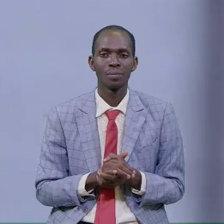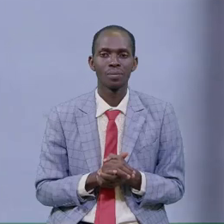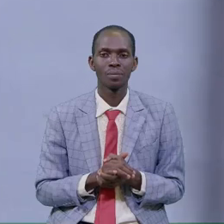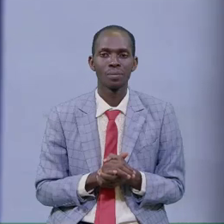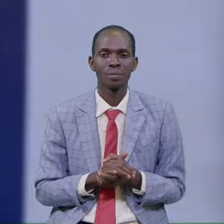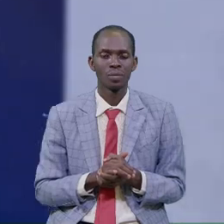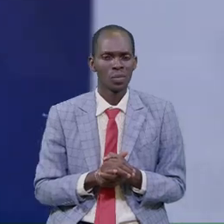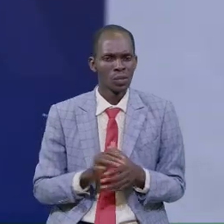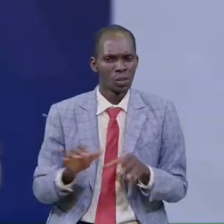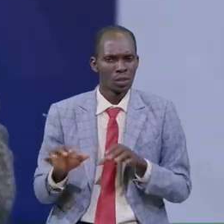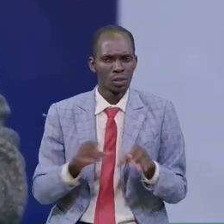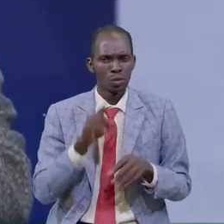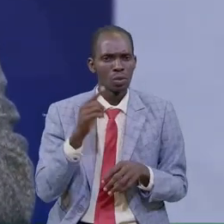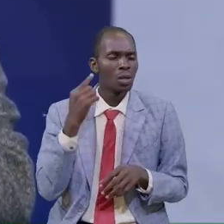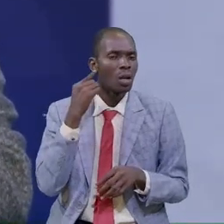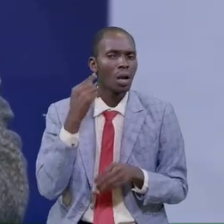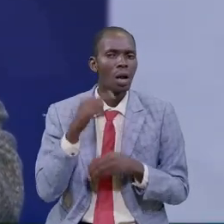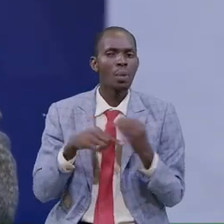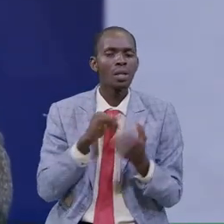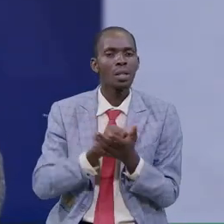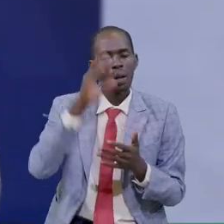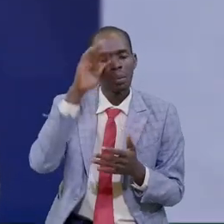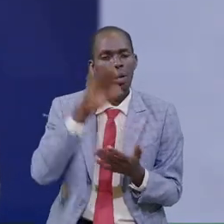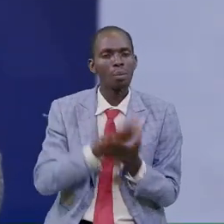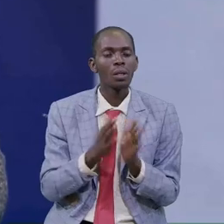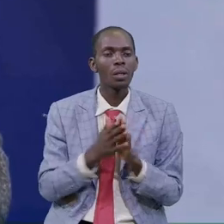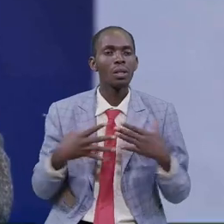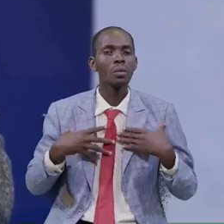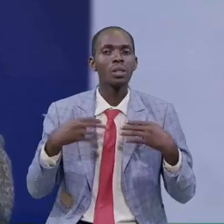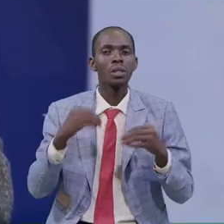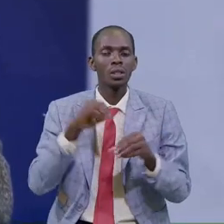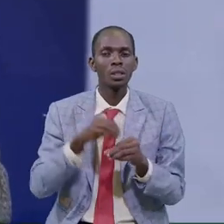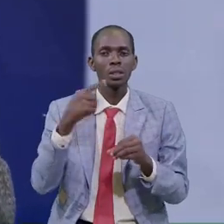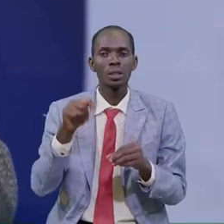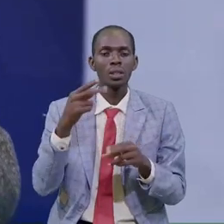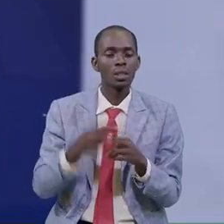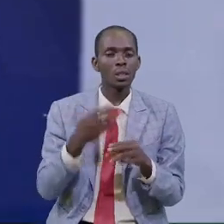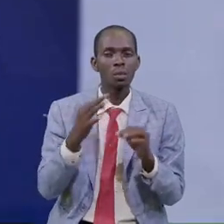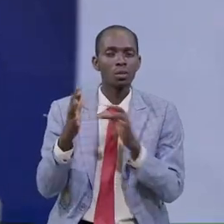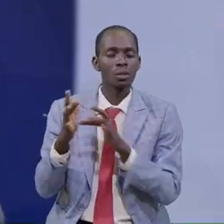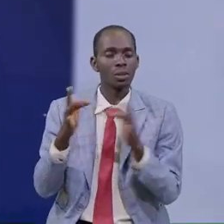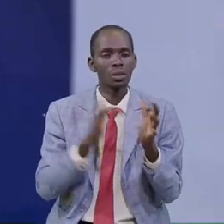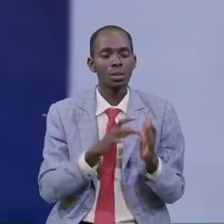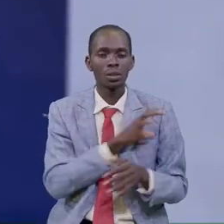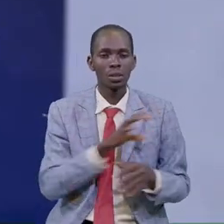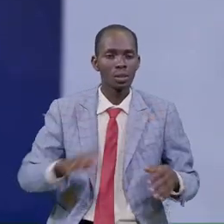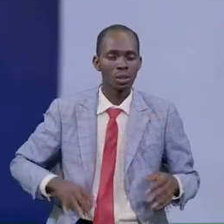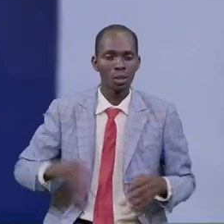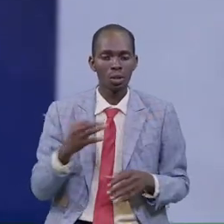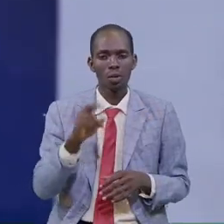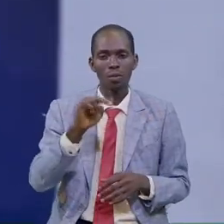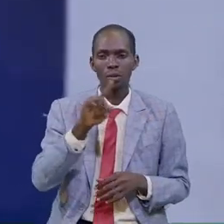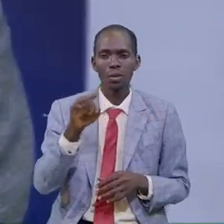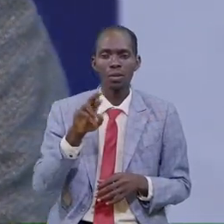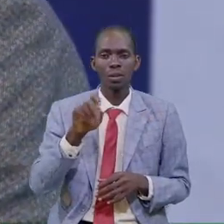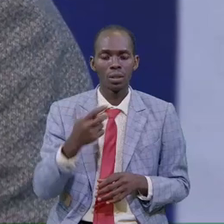of that man that got healed in the name of Jesus Christ of Nazareth? Rise up and walk. L'homme là que